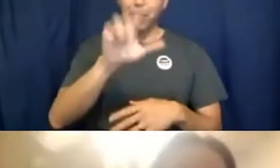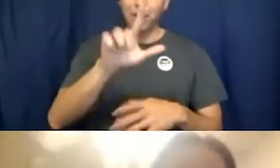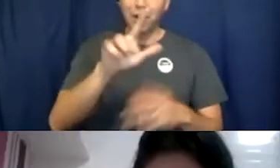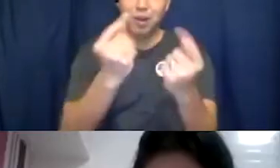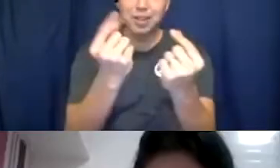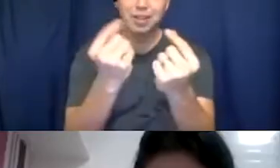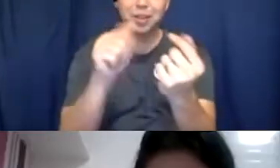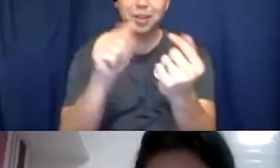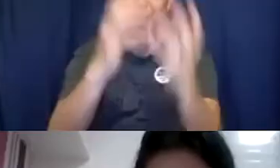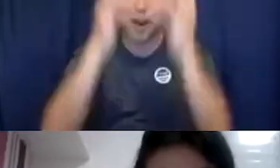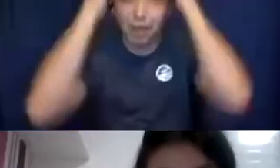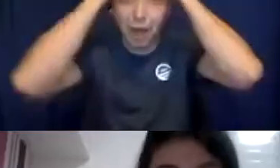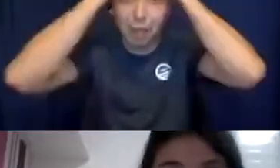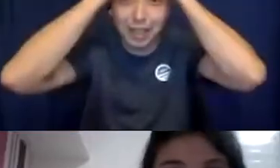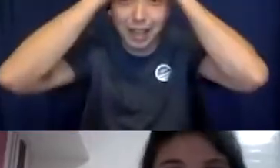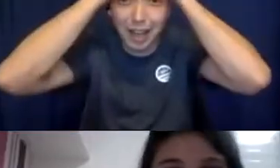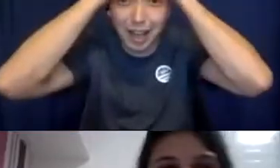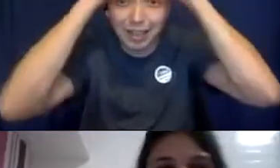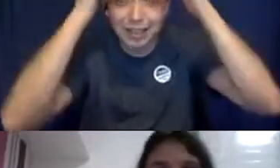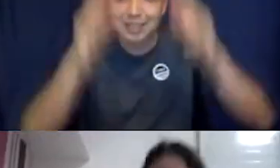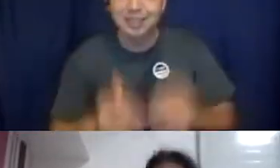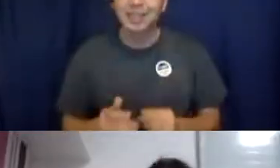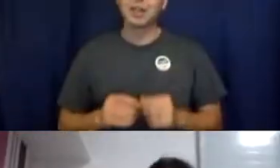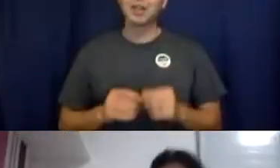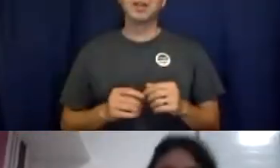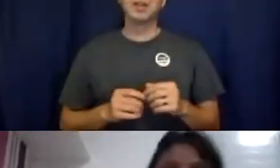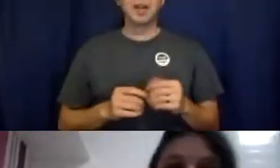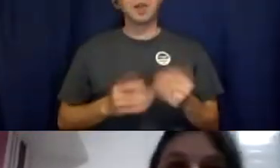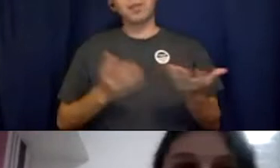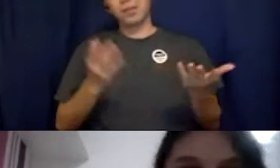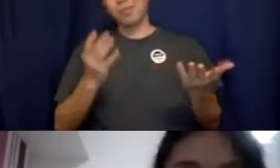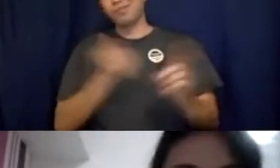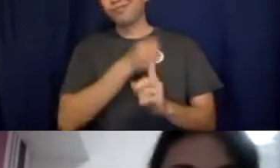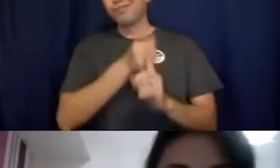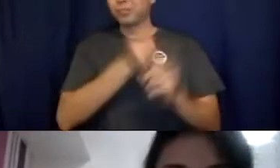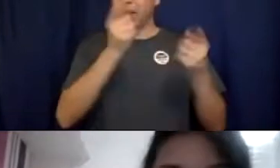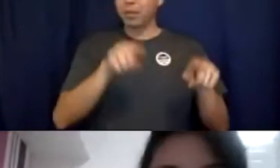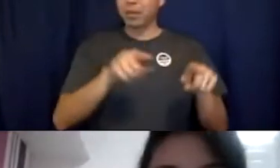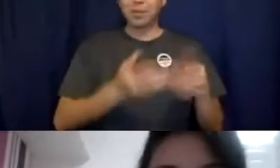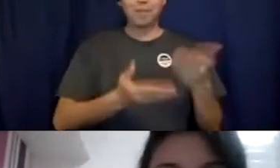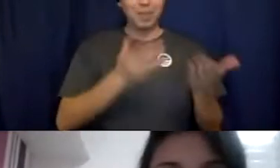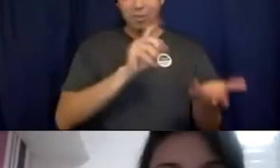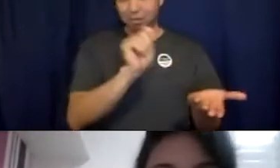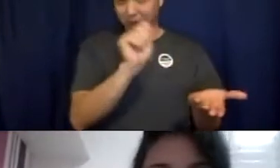All right. Well, all right. Bye. We're going to talk to somebody else. Thomas and. Hey, hi, Misha.